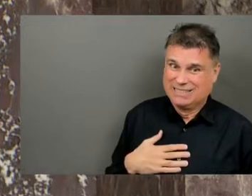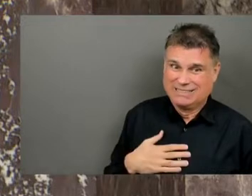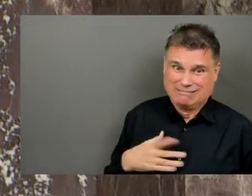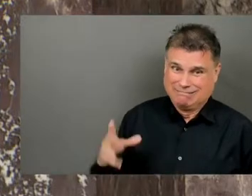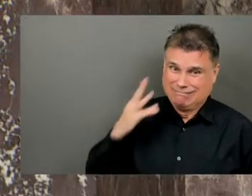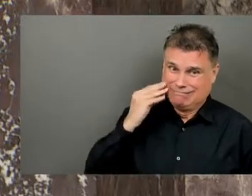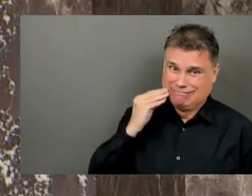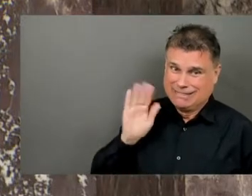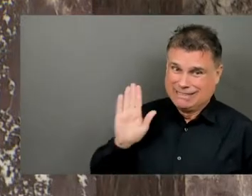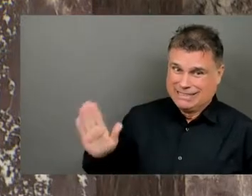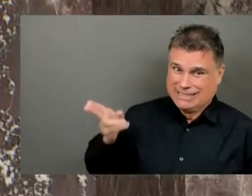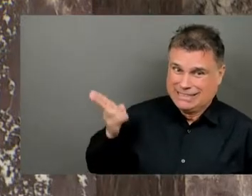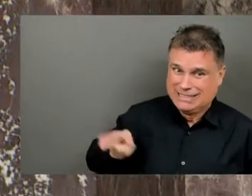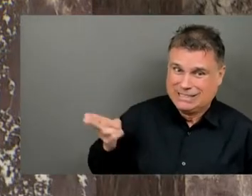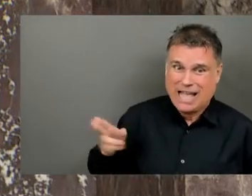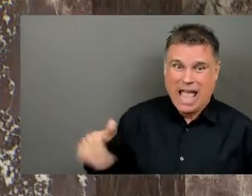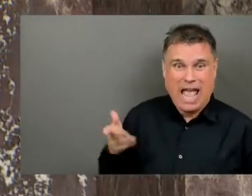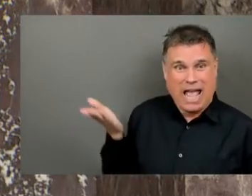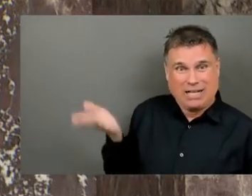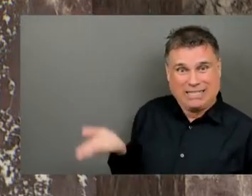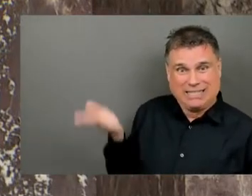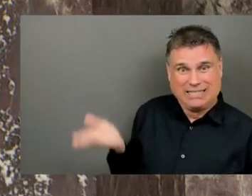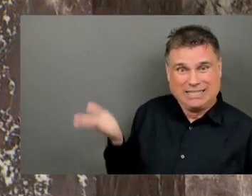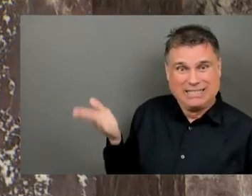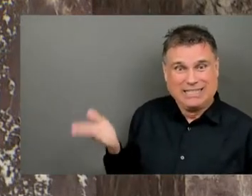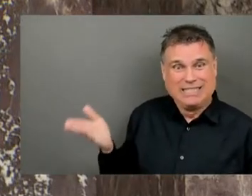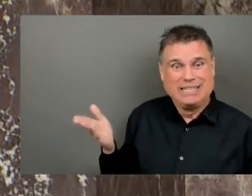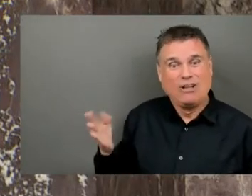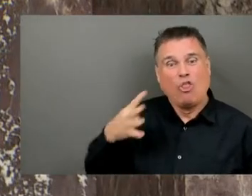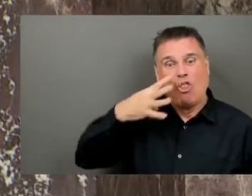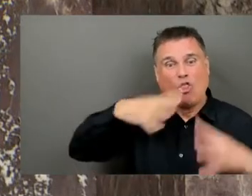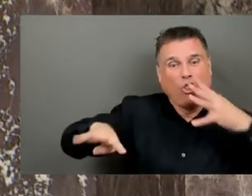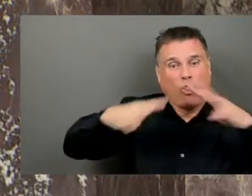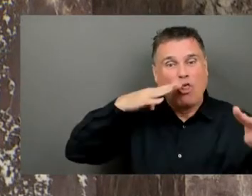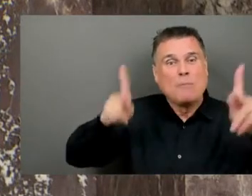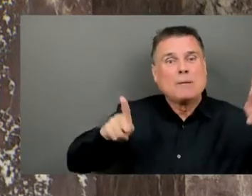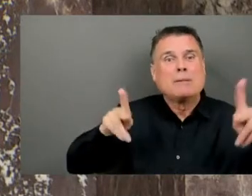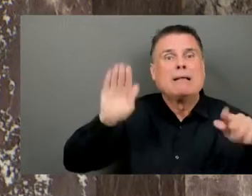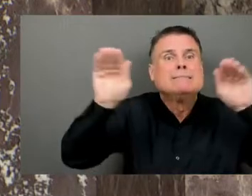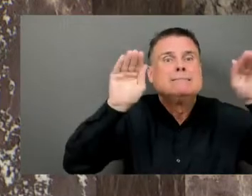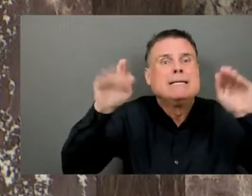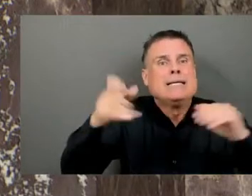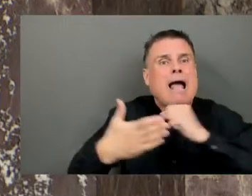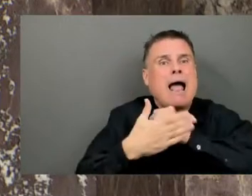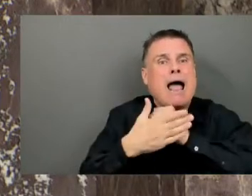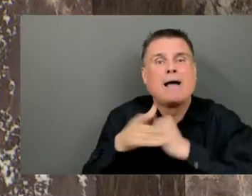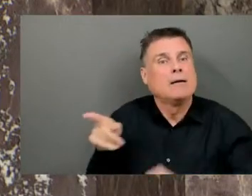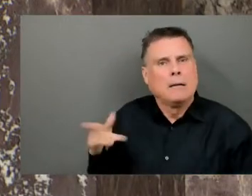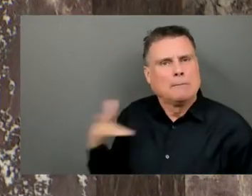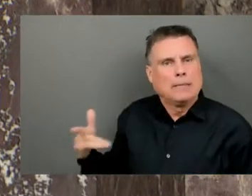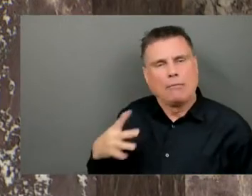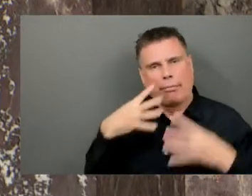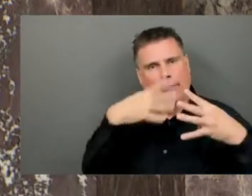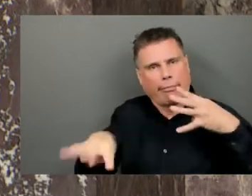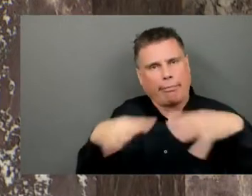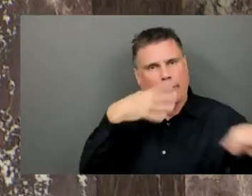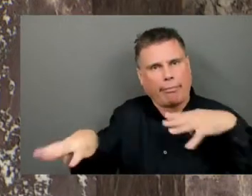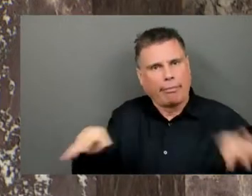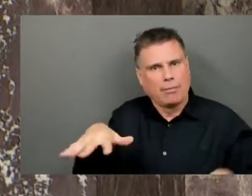today. This continuously dehumanizing the most vulnerable people in our society is not a new